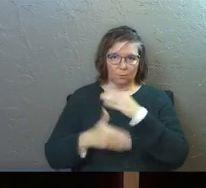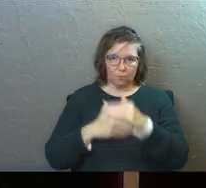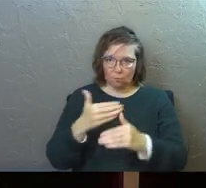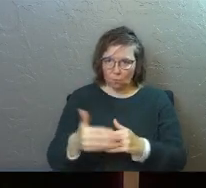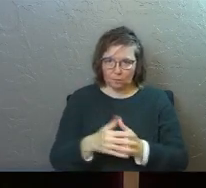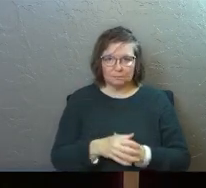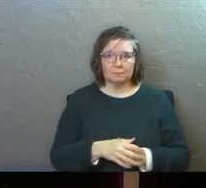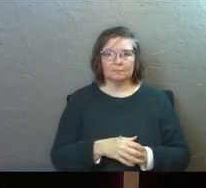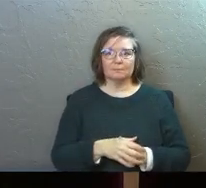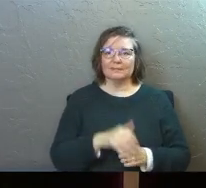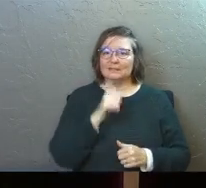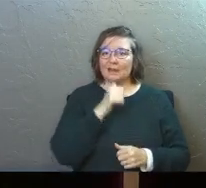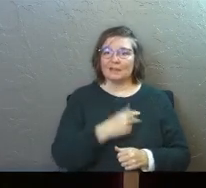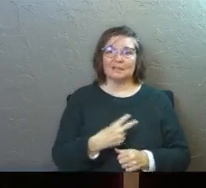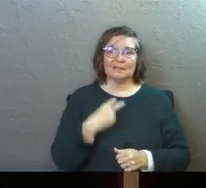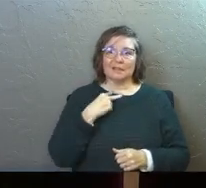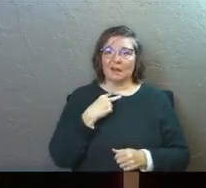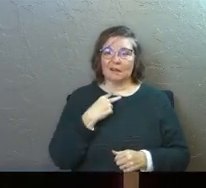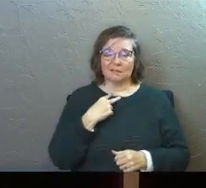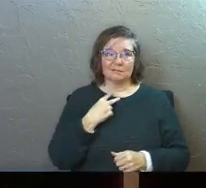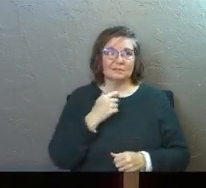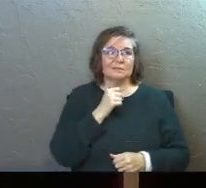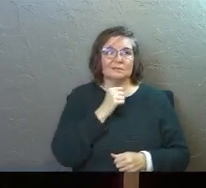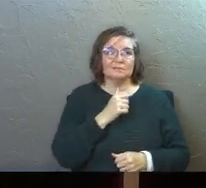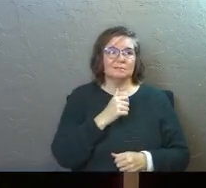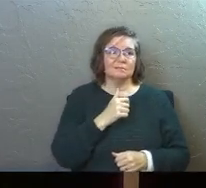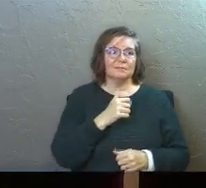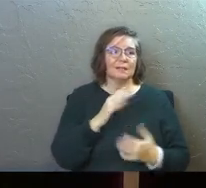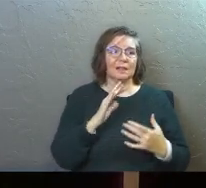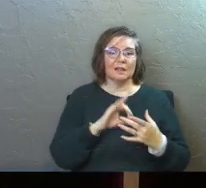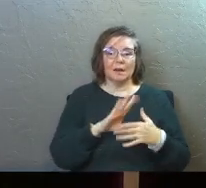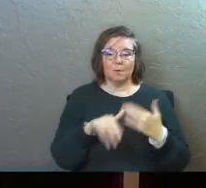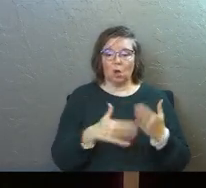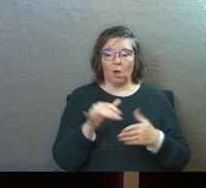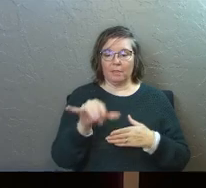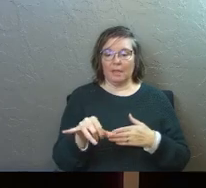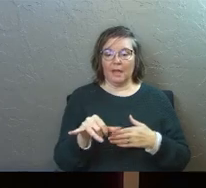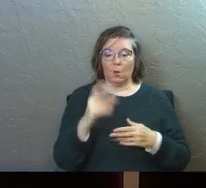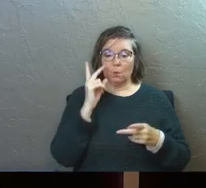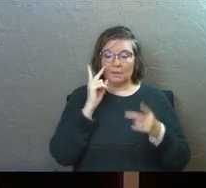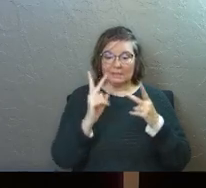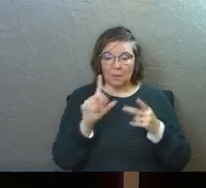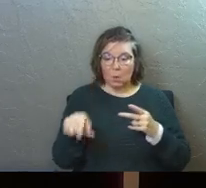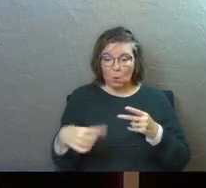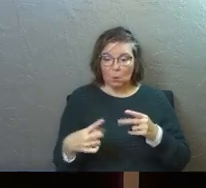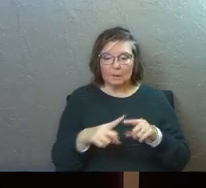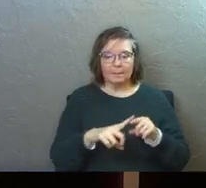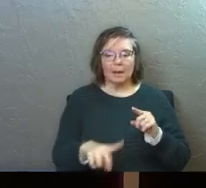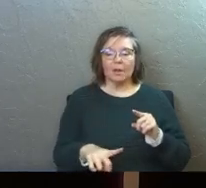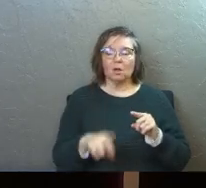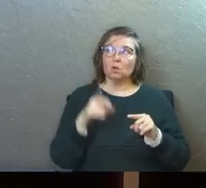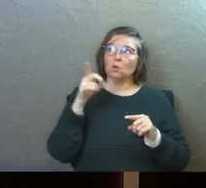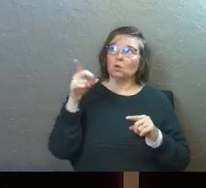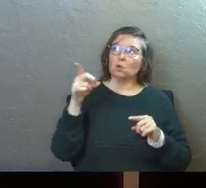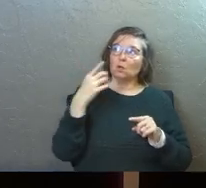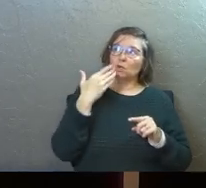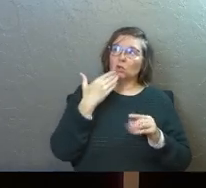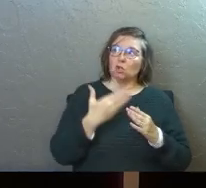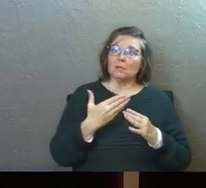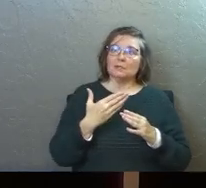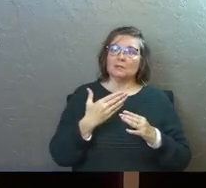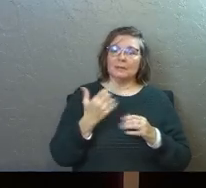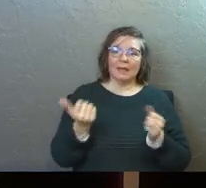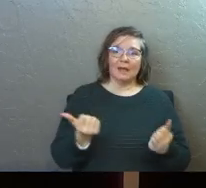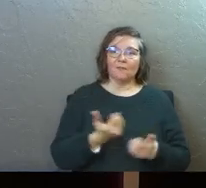forward. Not get stuck on the brokenness and not let it be all that we see, Jesus, but let you and your goodness